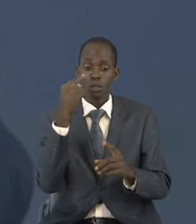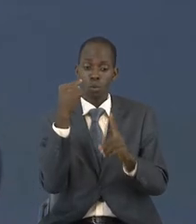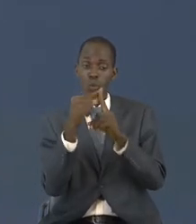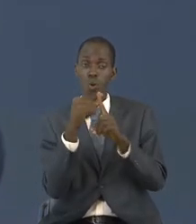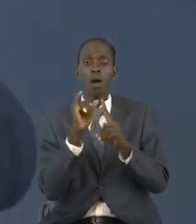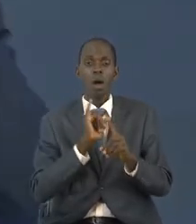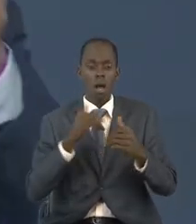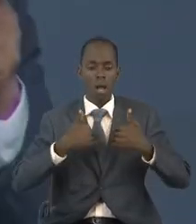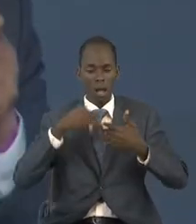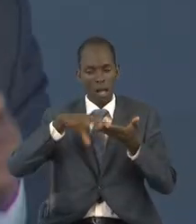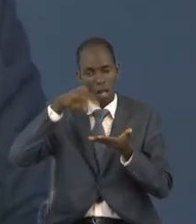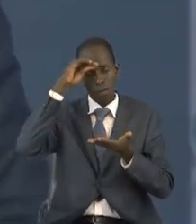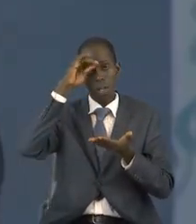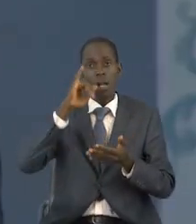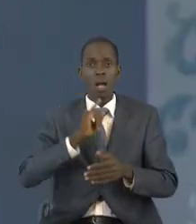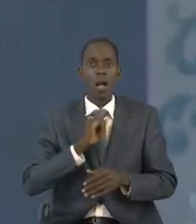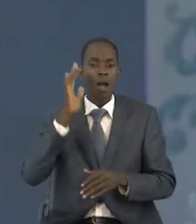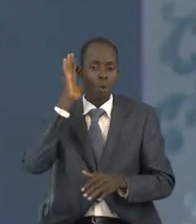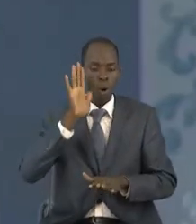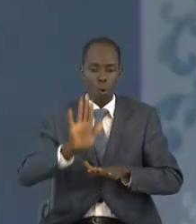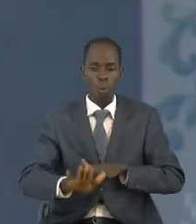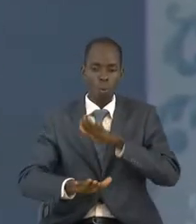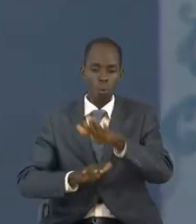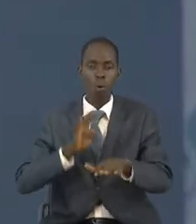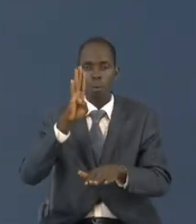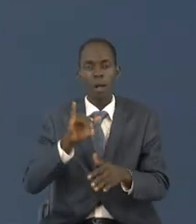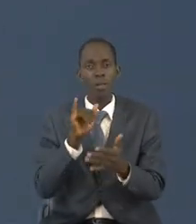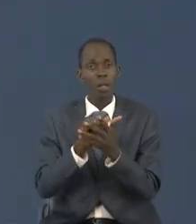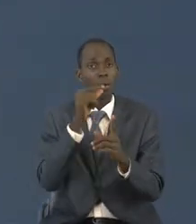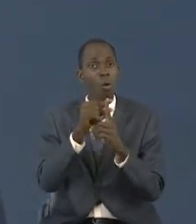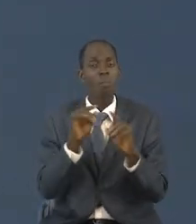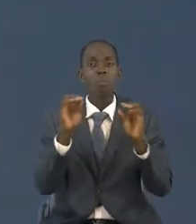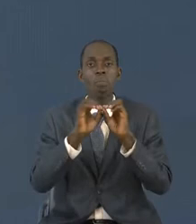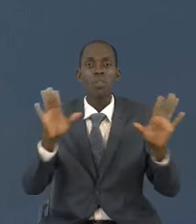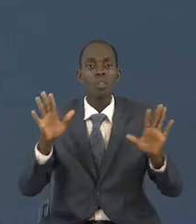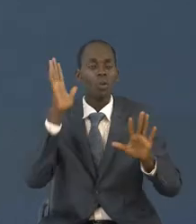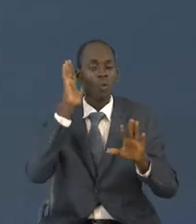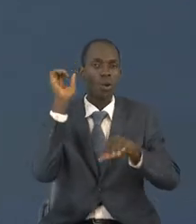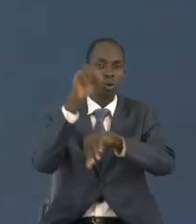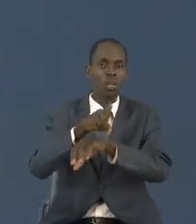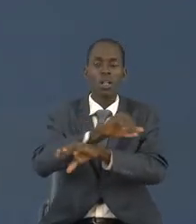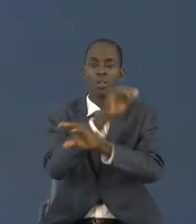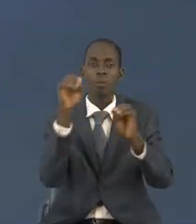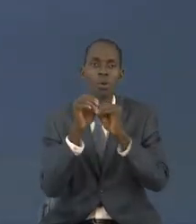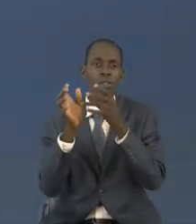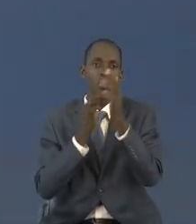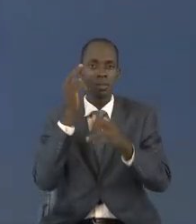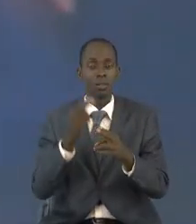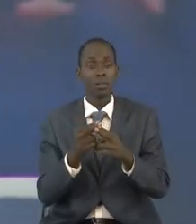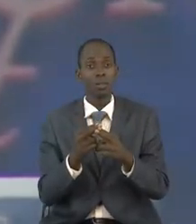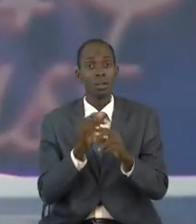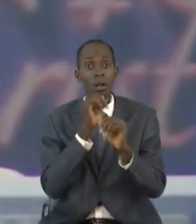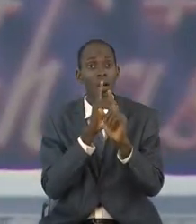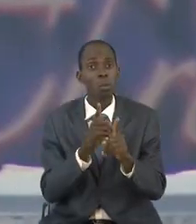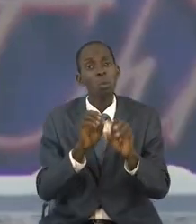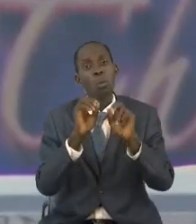learned, I will walk by that word, nothing will conquer you again. All right, nothing